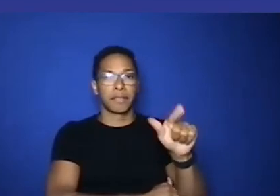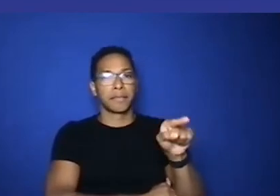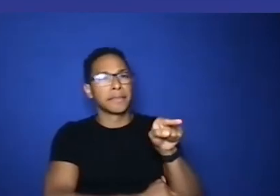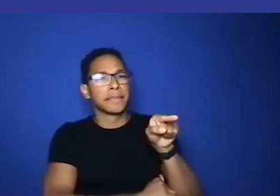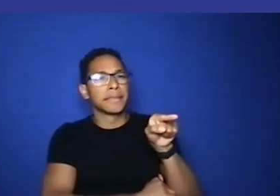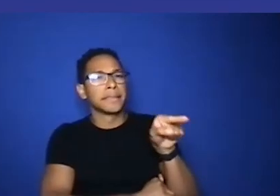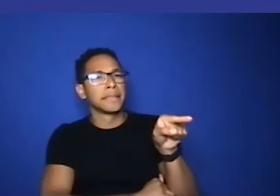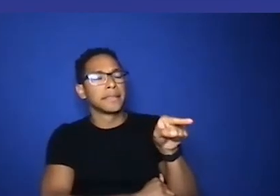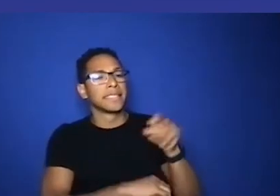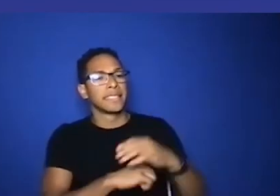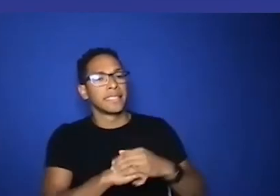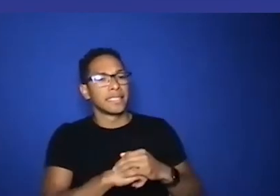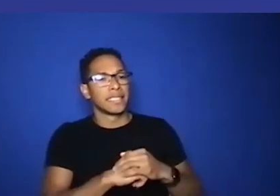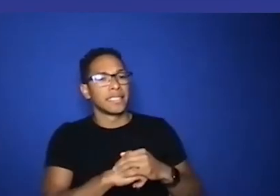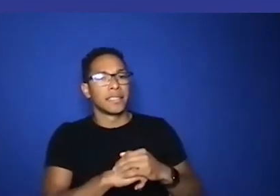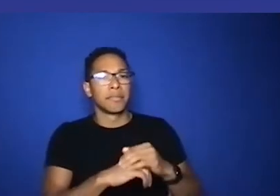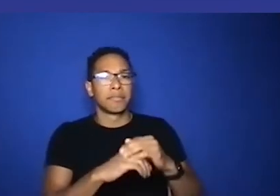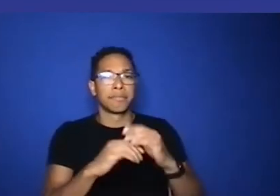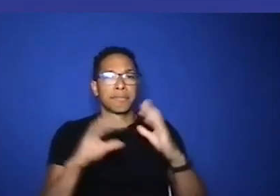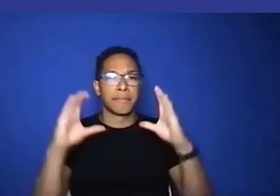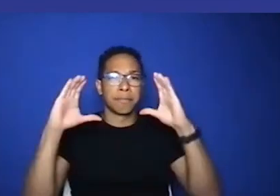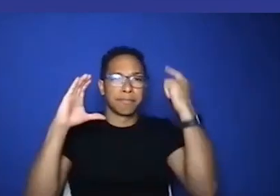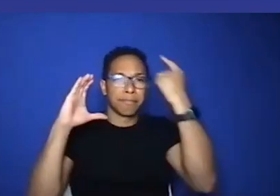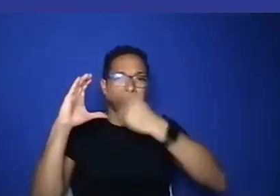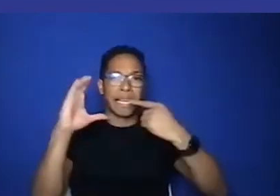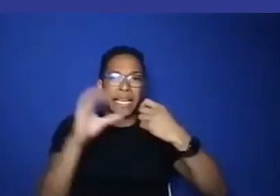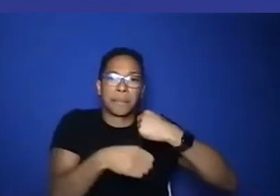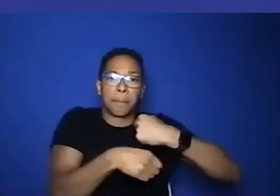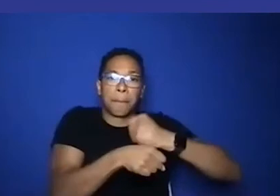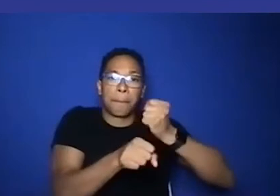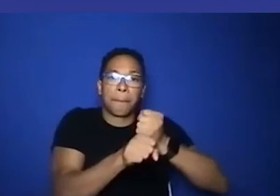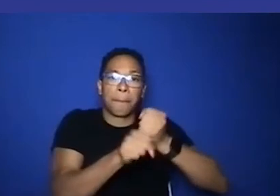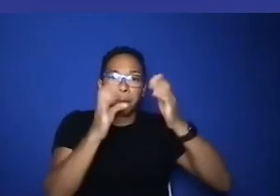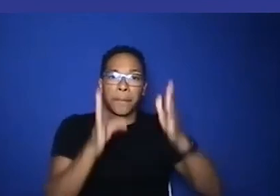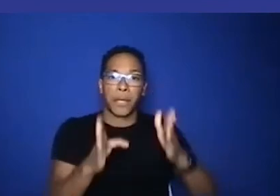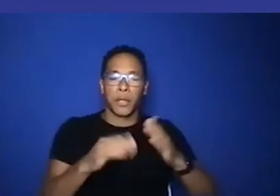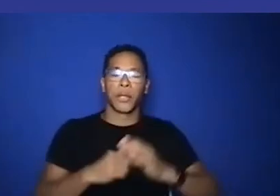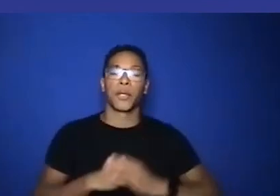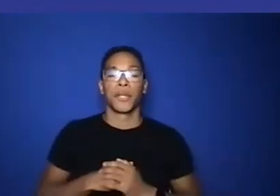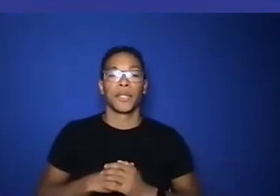he a Yupik mask maker, and we had a